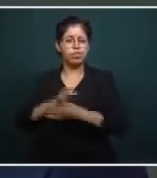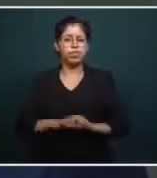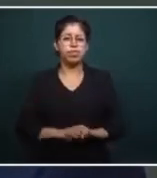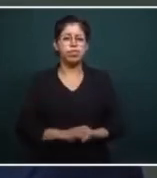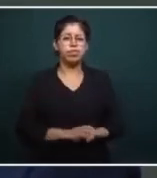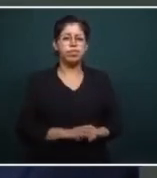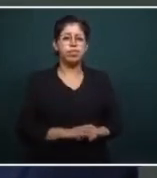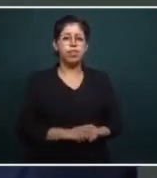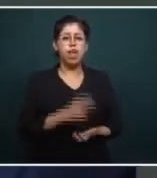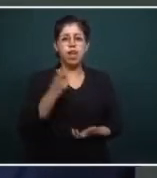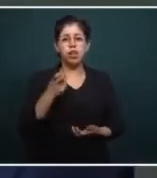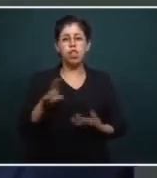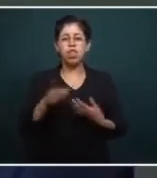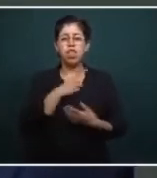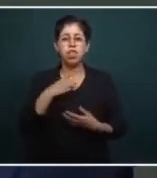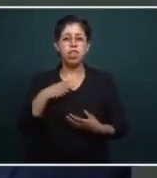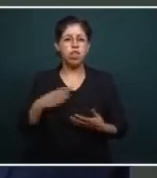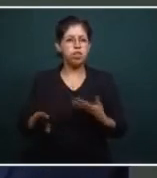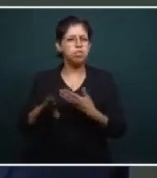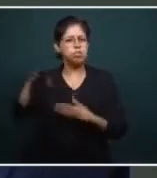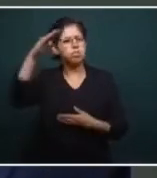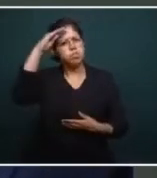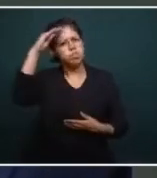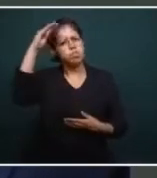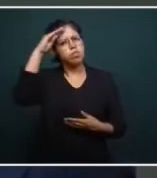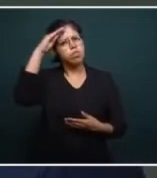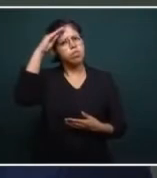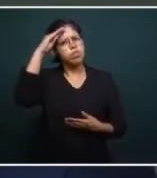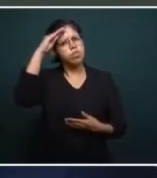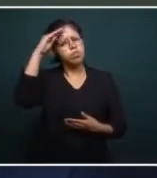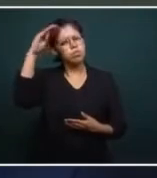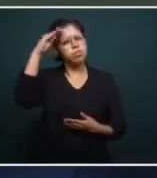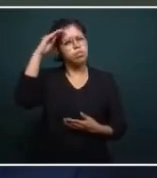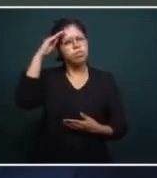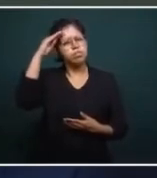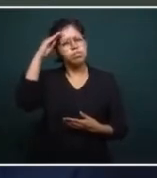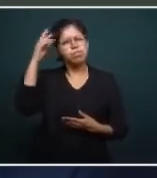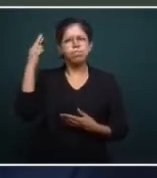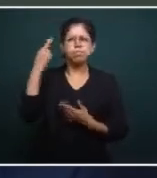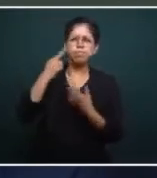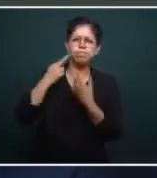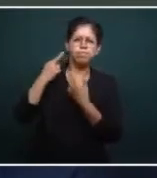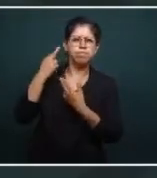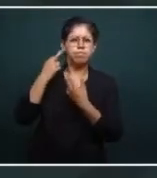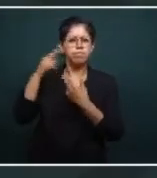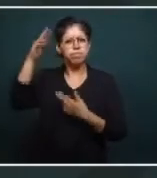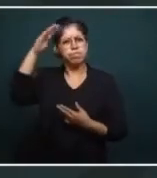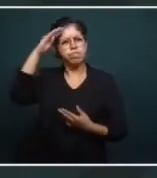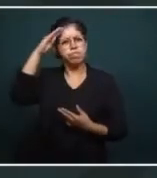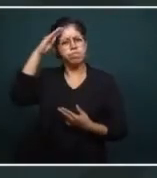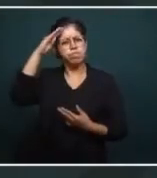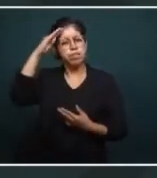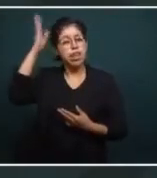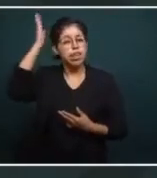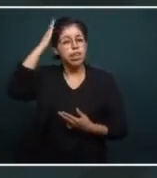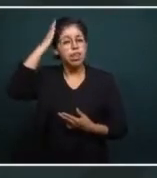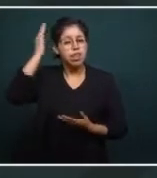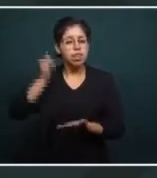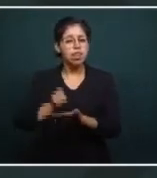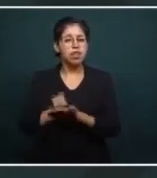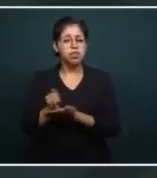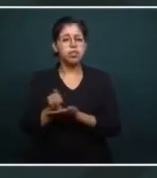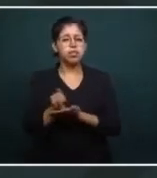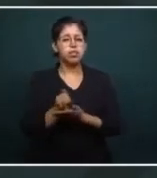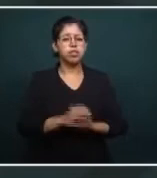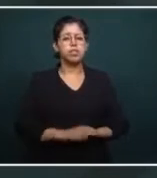a la taken reflexión, al to análisis reflection and analysis y a la decisión and to the